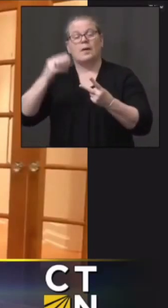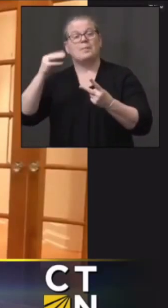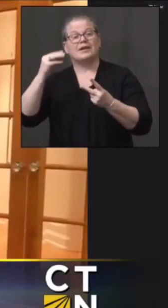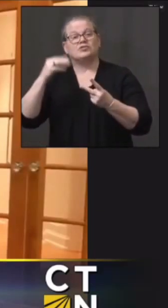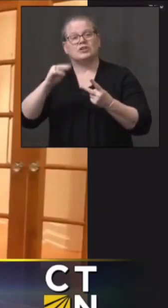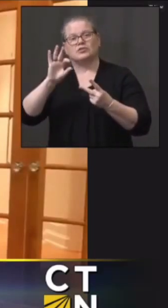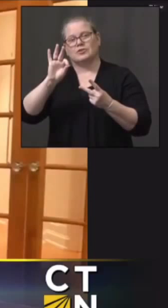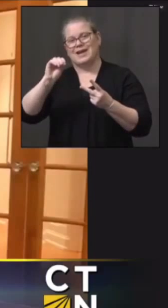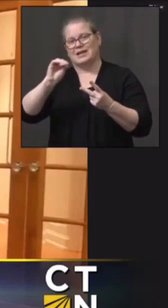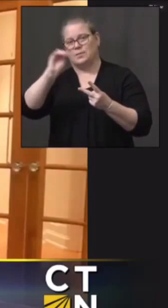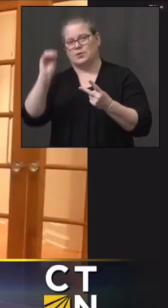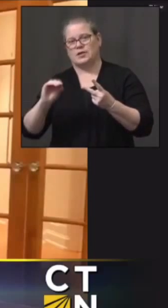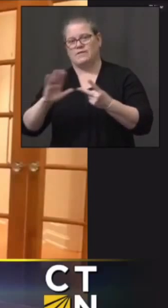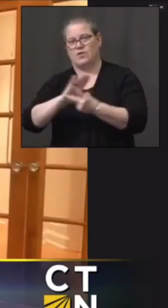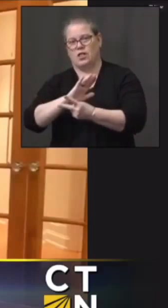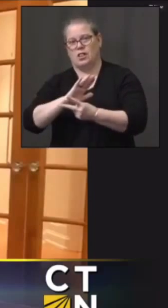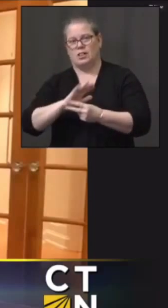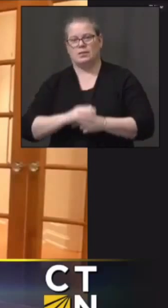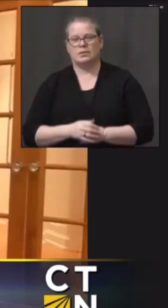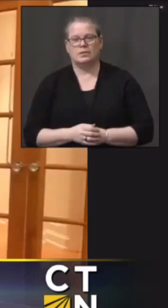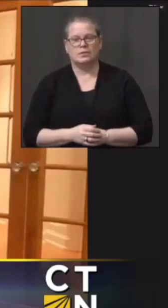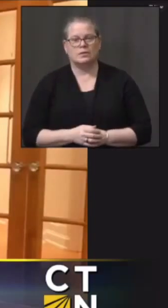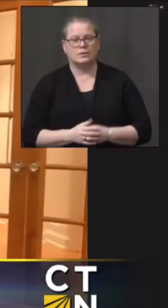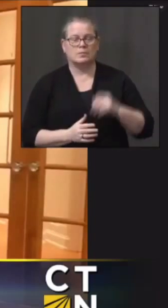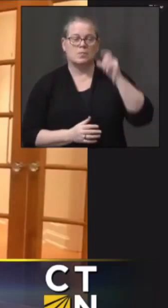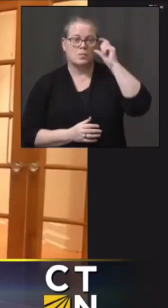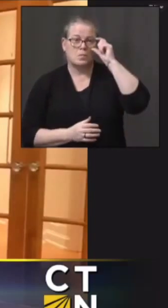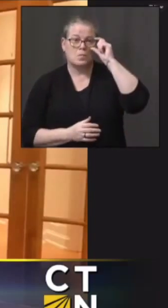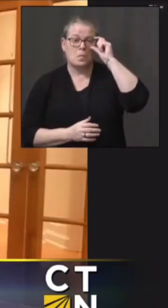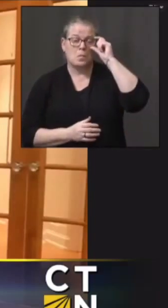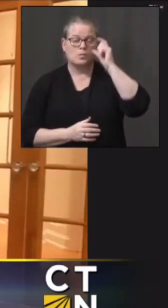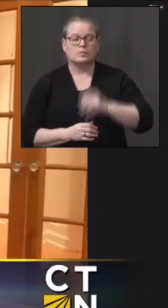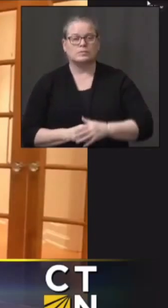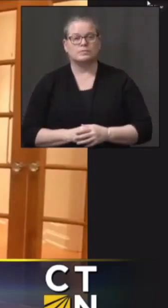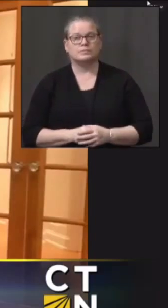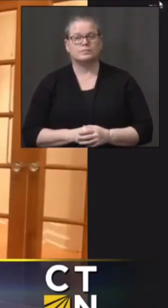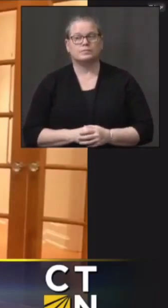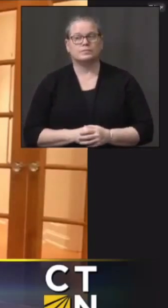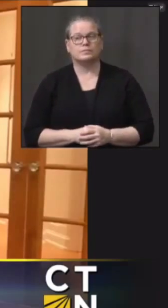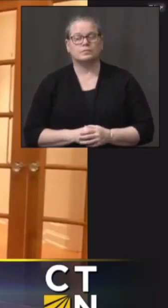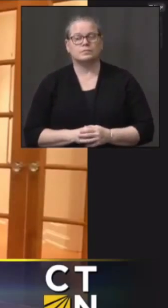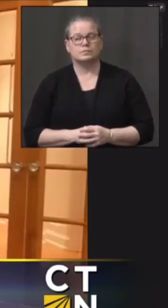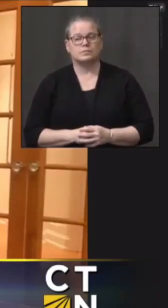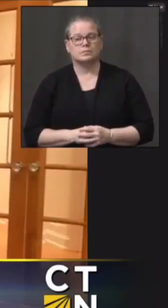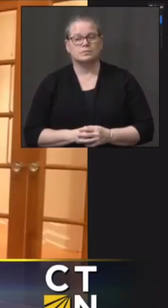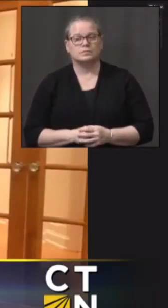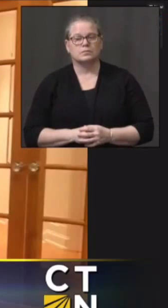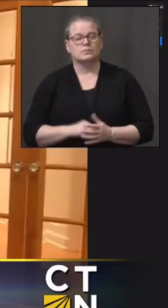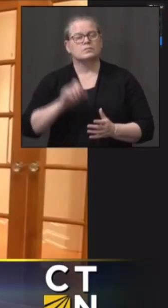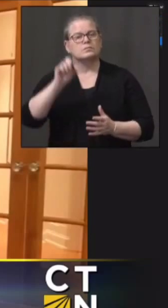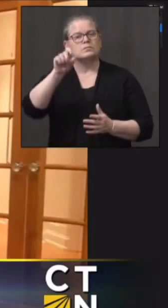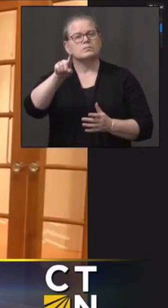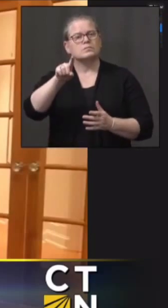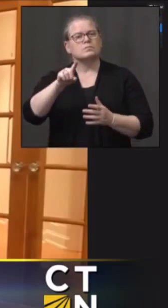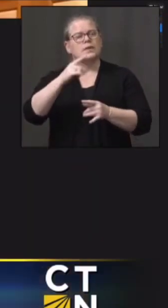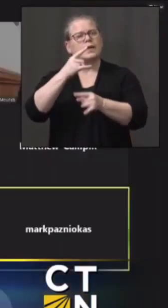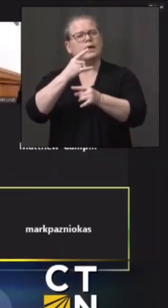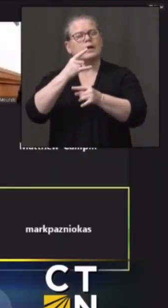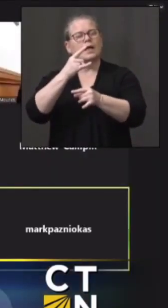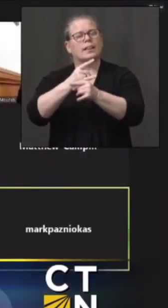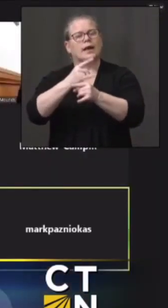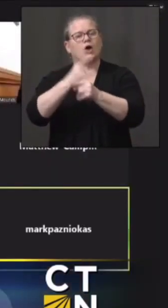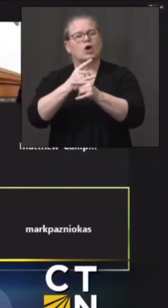And I don't know if Commissioner Siegel's still on the call, but what's the total now for how many liquor licenses have been suspended, and where